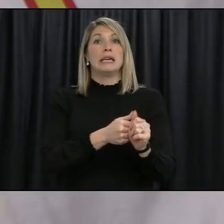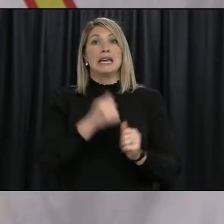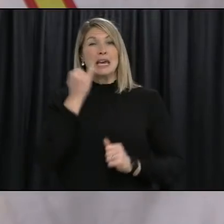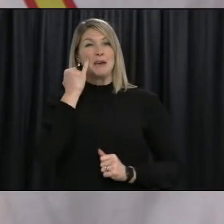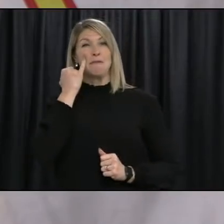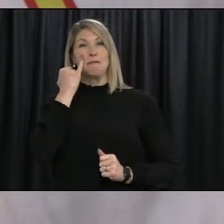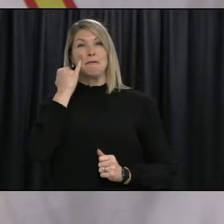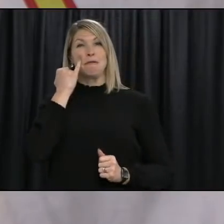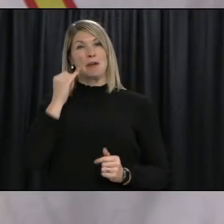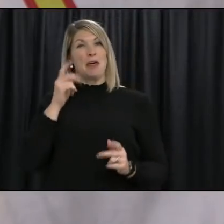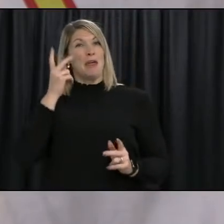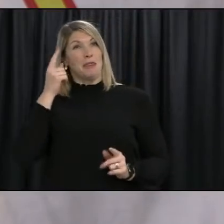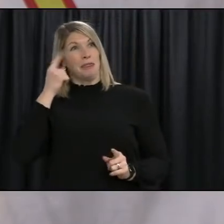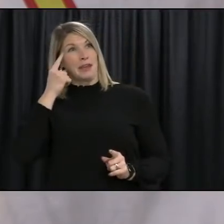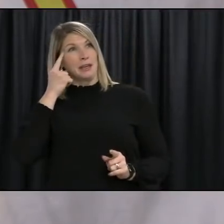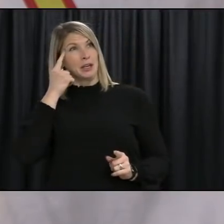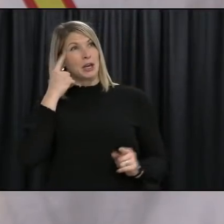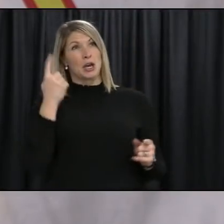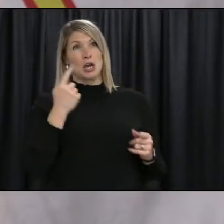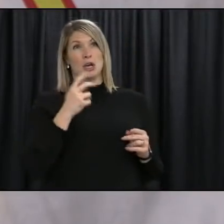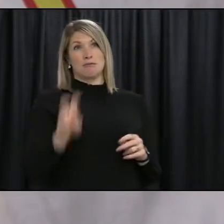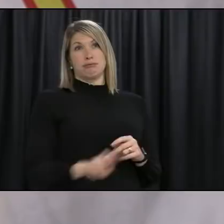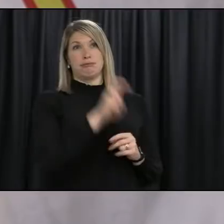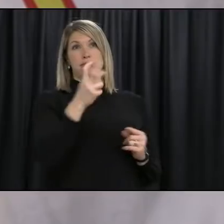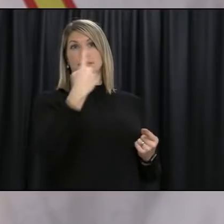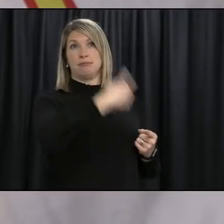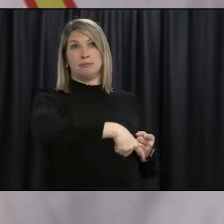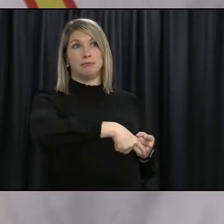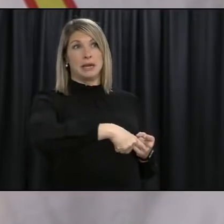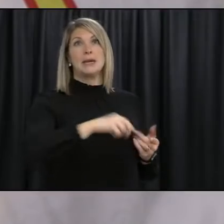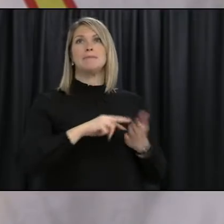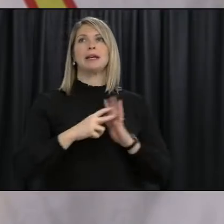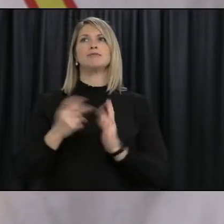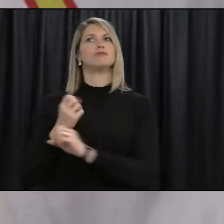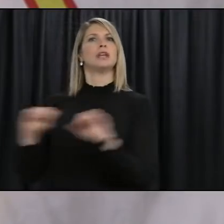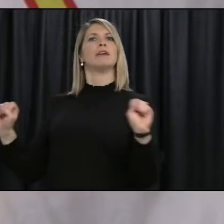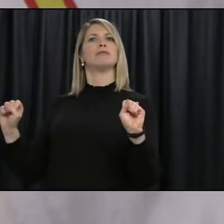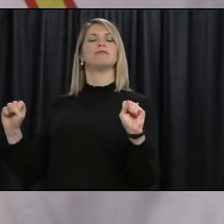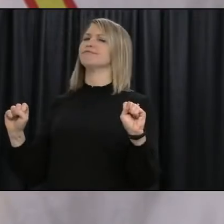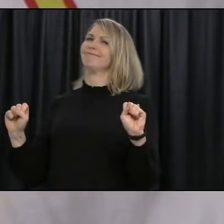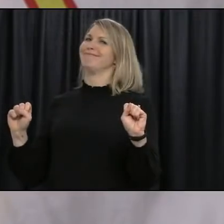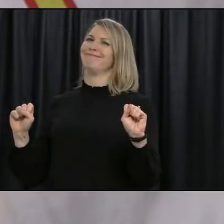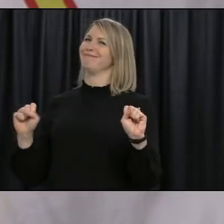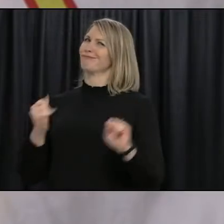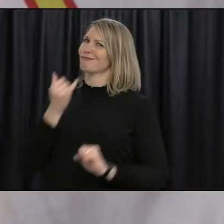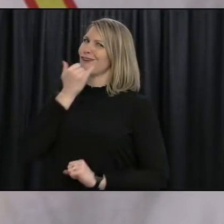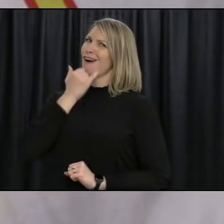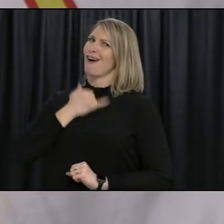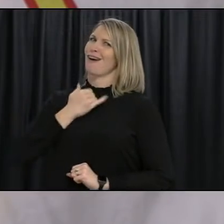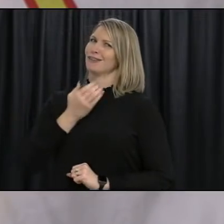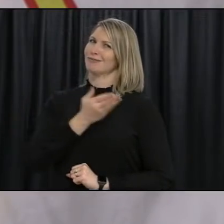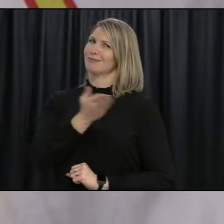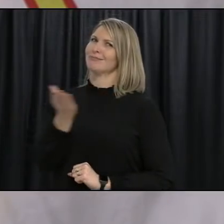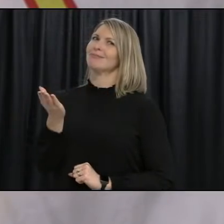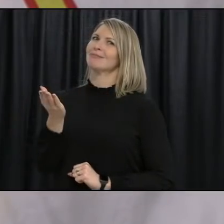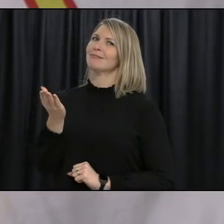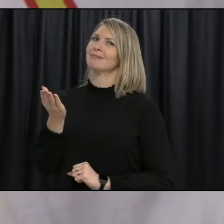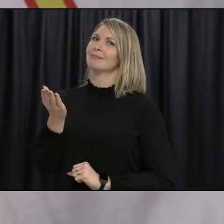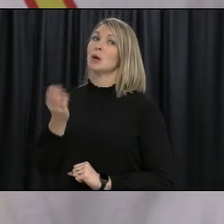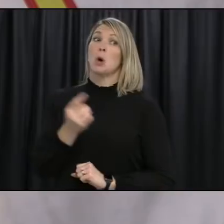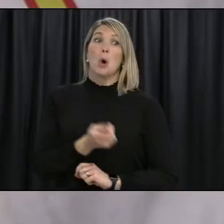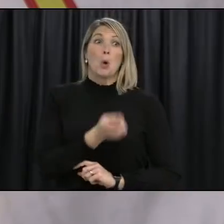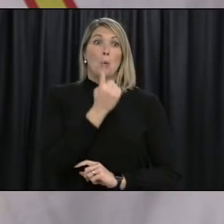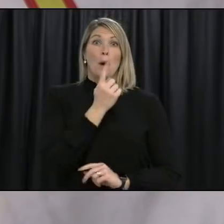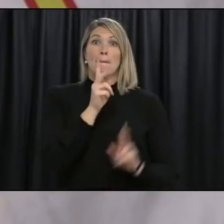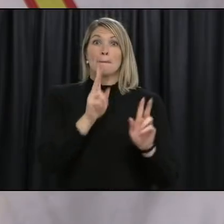by just relying on one of these measures, we are sadly mistaken. So while we are restricting who enters the province as much as possible because